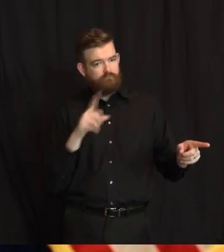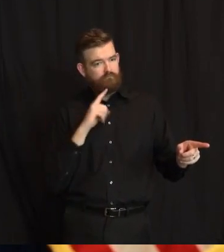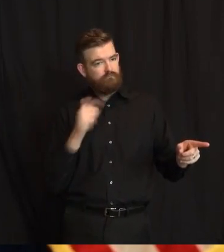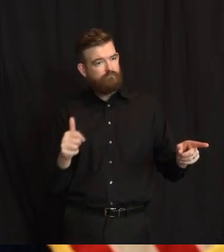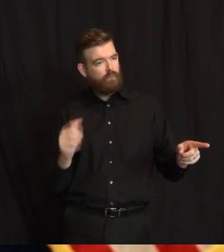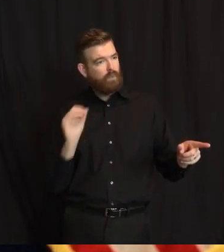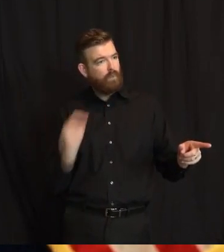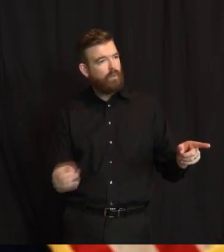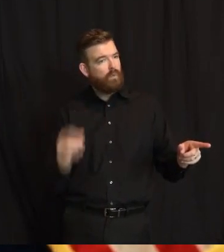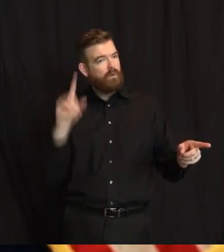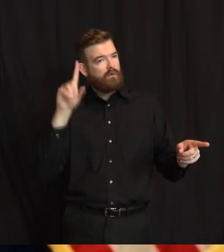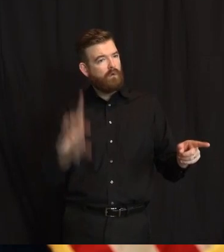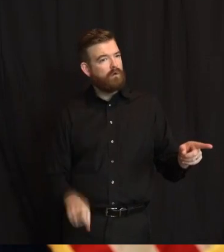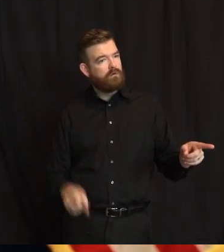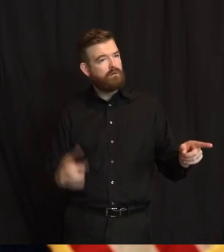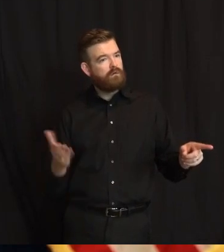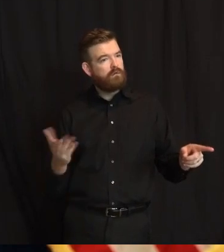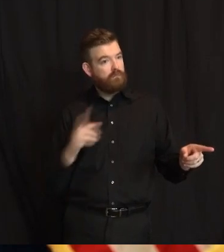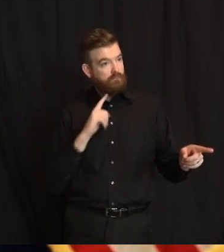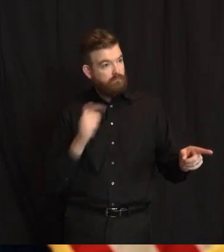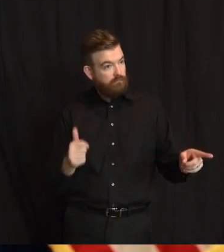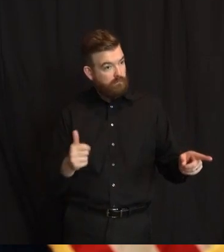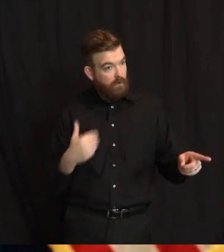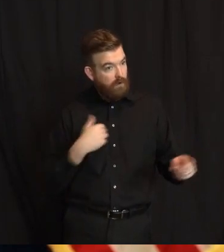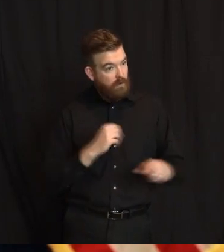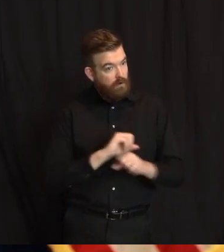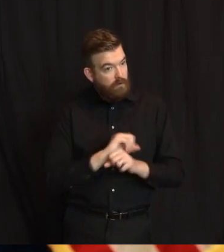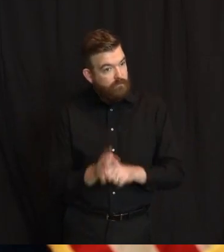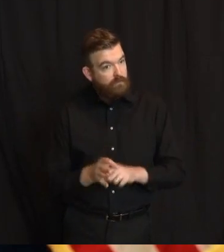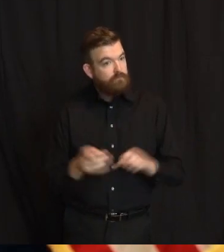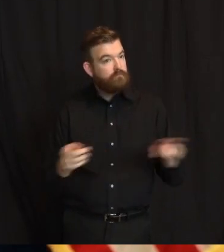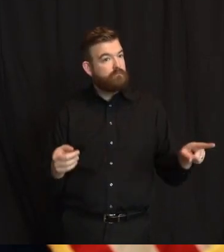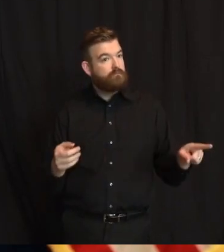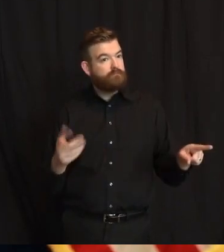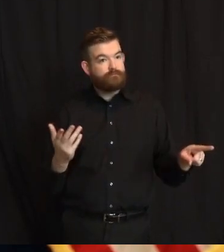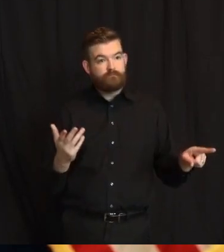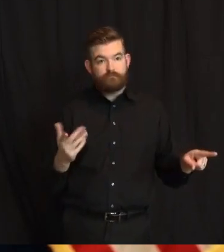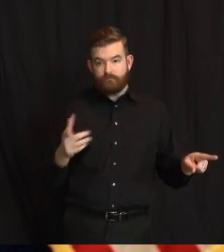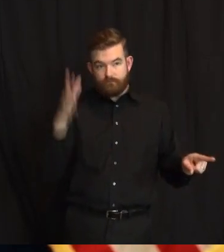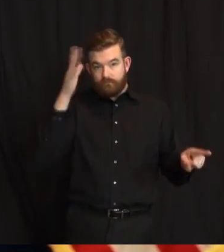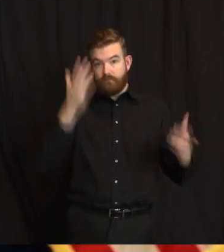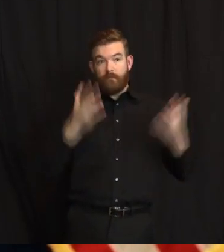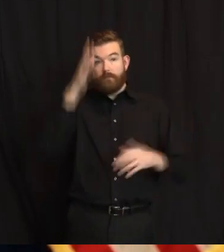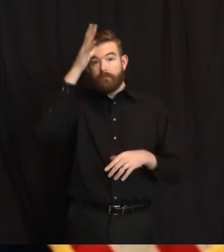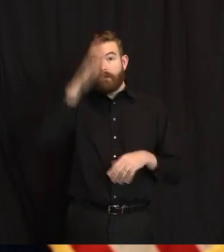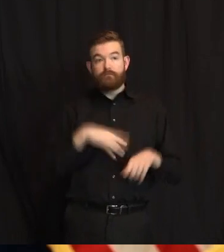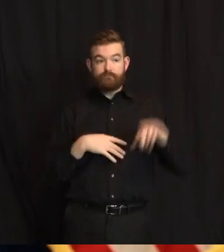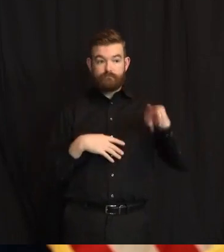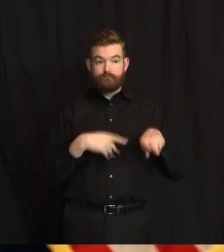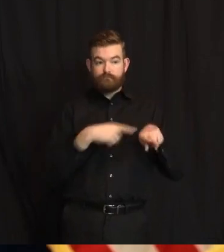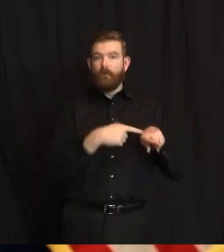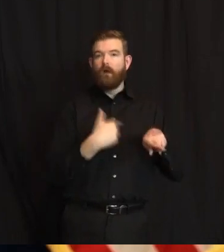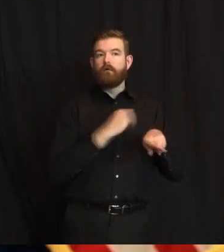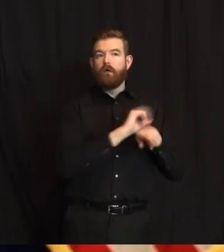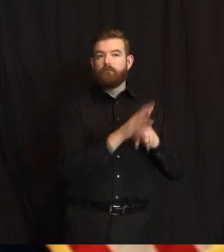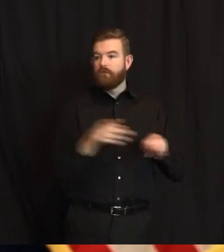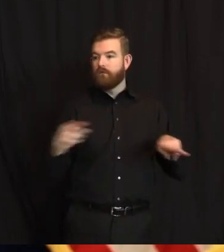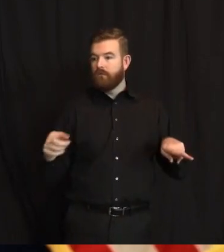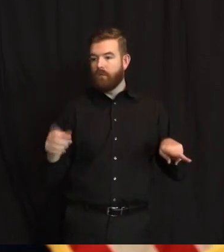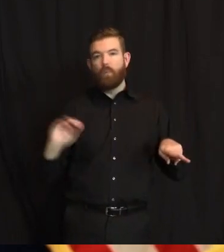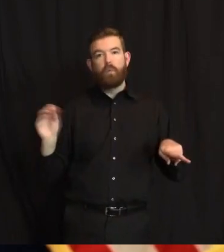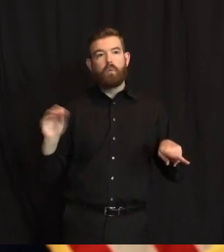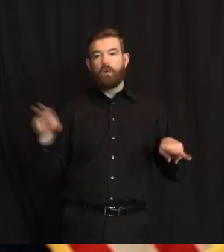room next door or the guy in the bed next to me was tested earlier and was positive, and yet you're saying, while we may